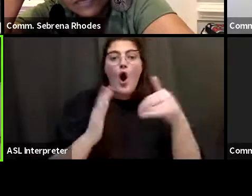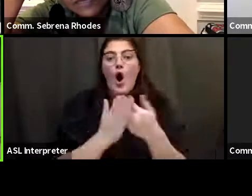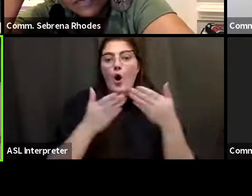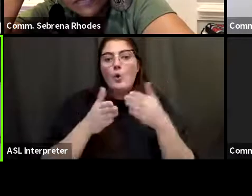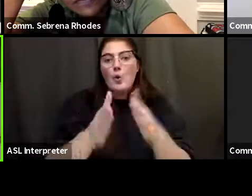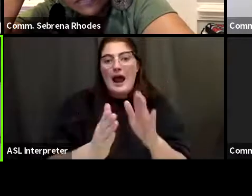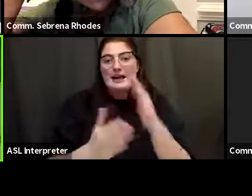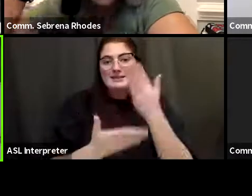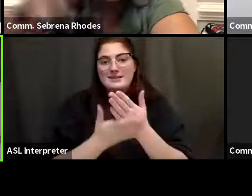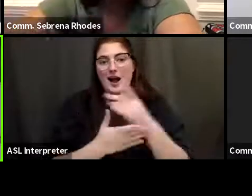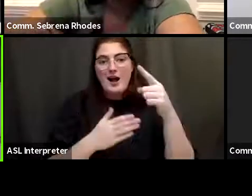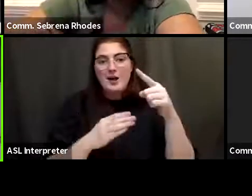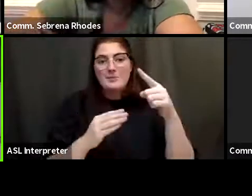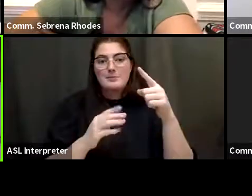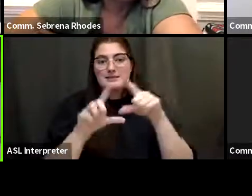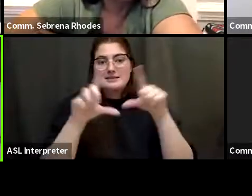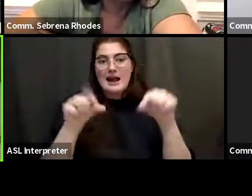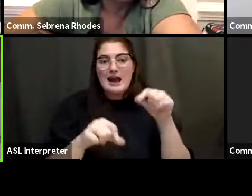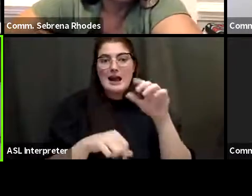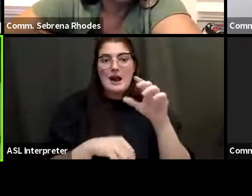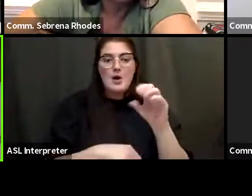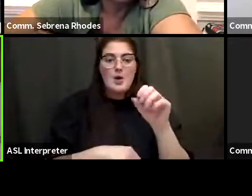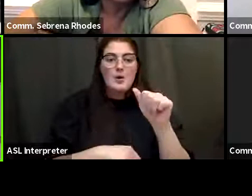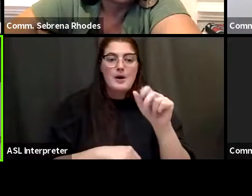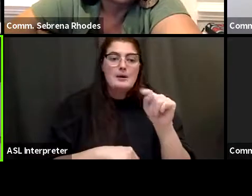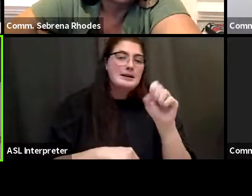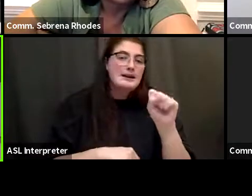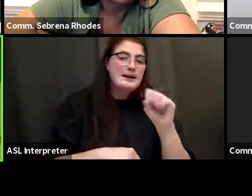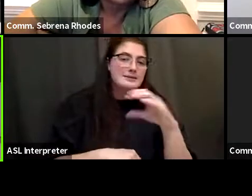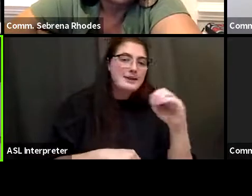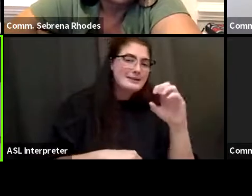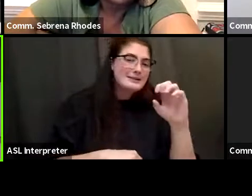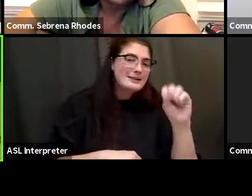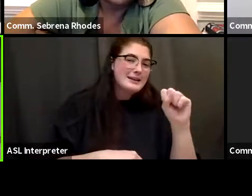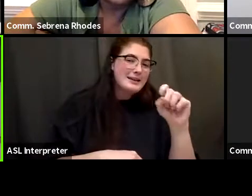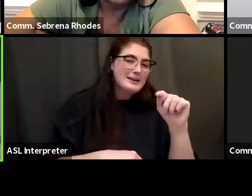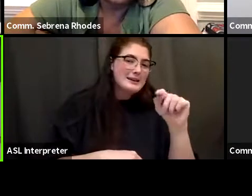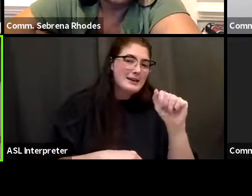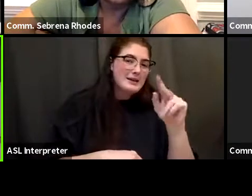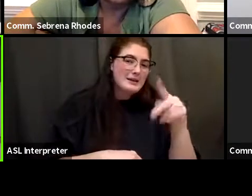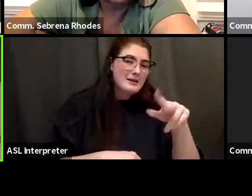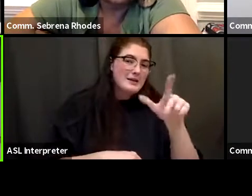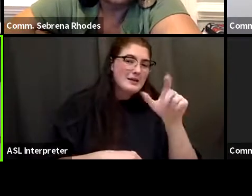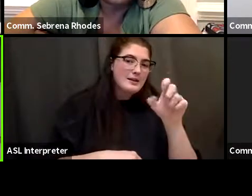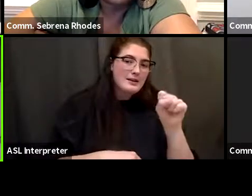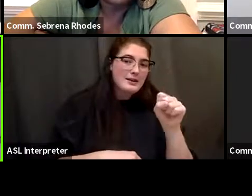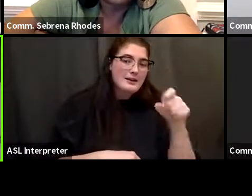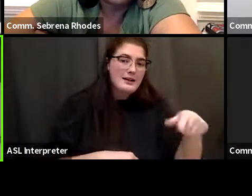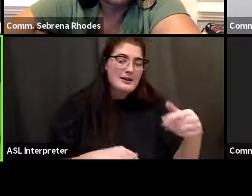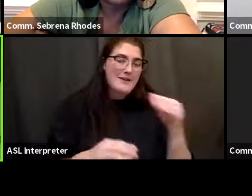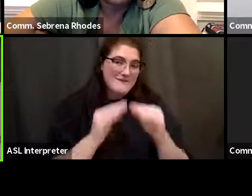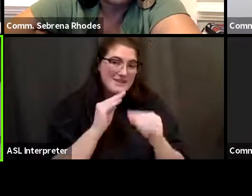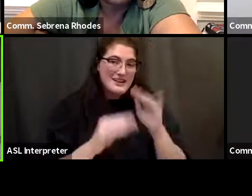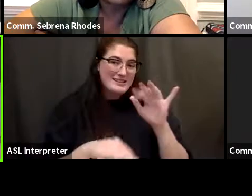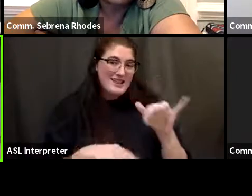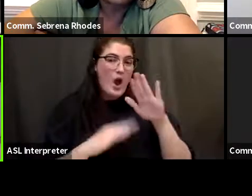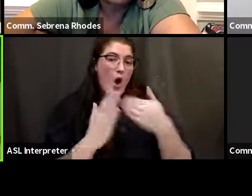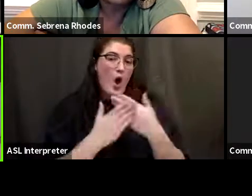reason at Oates and Staples. I had Director Lott directly respond to me today about fixing that.